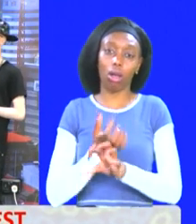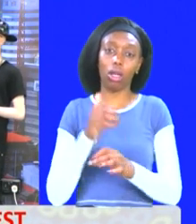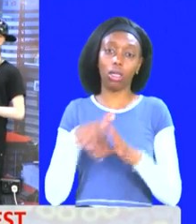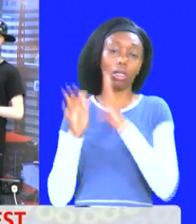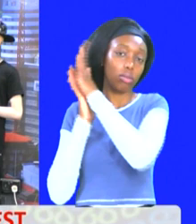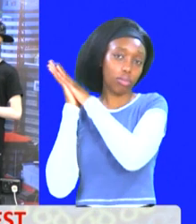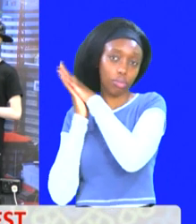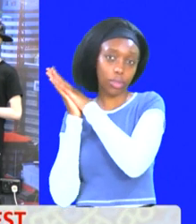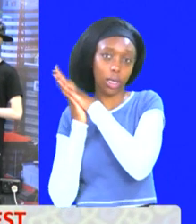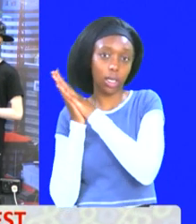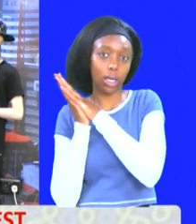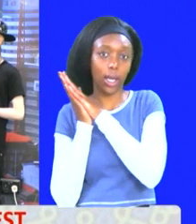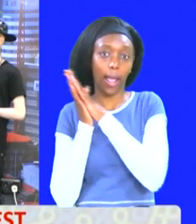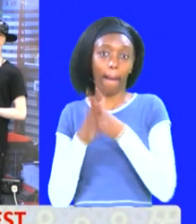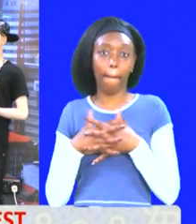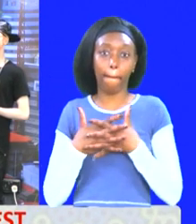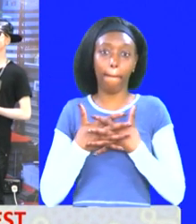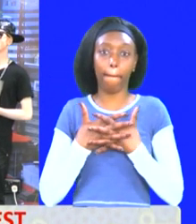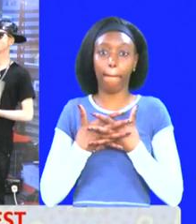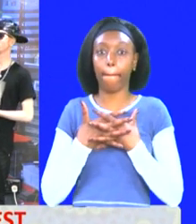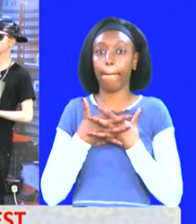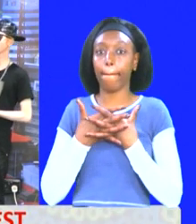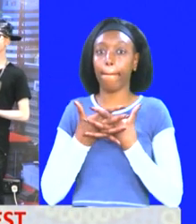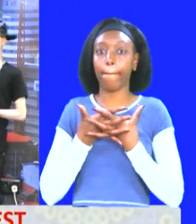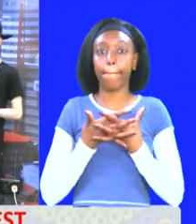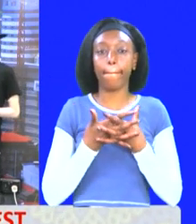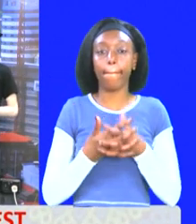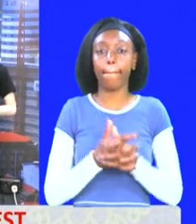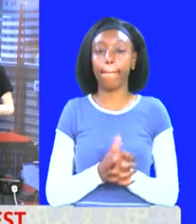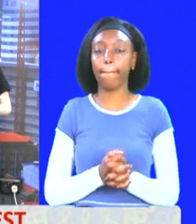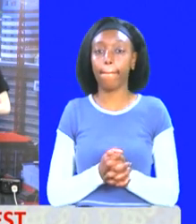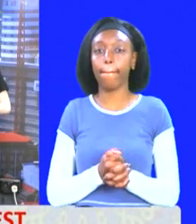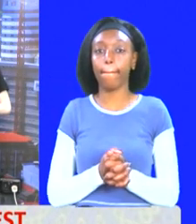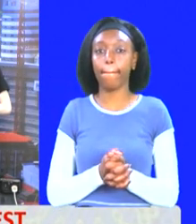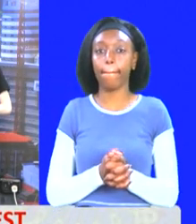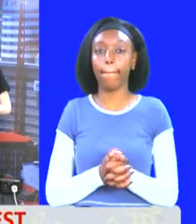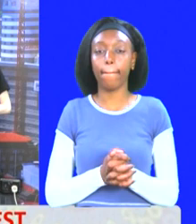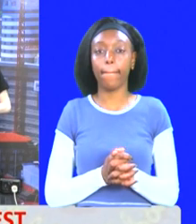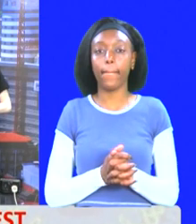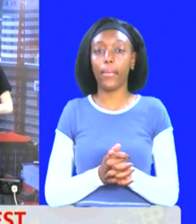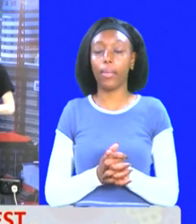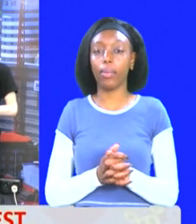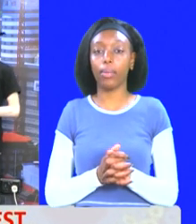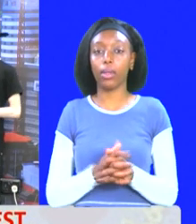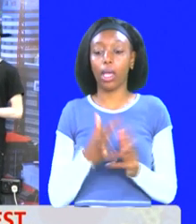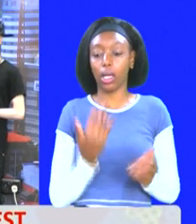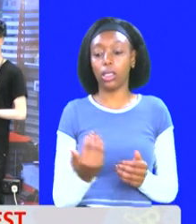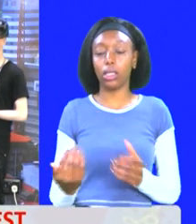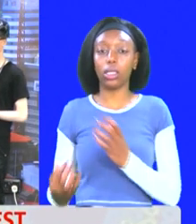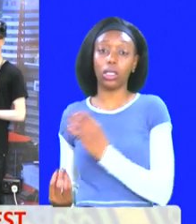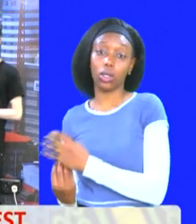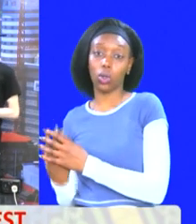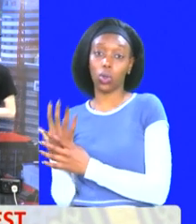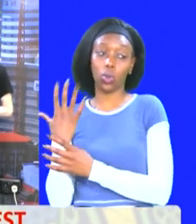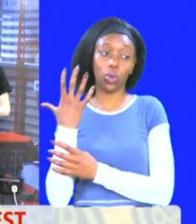Fires na baba yake. Oh yeah, but that kid actually they can be a very growing up, when you upbringing yamepewa kwanza